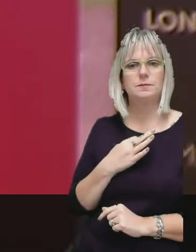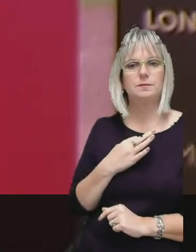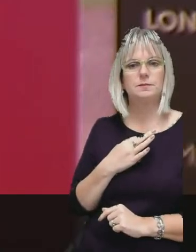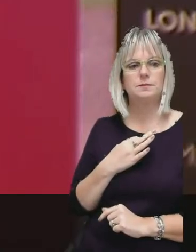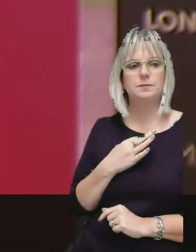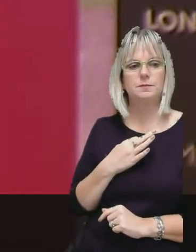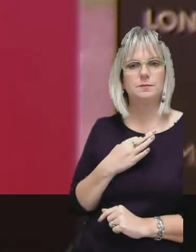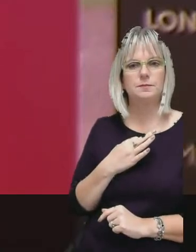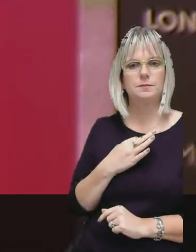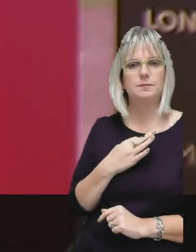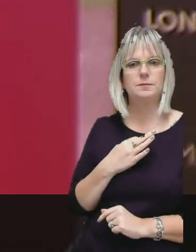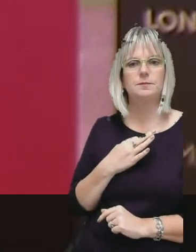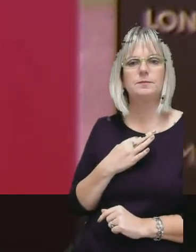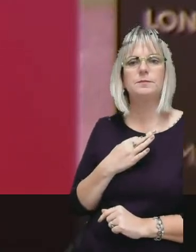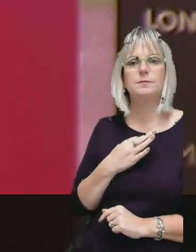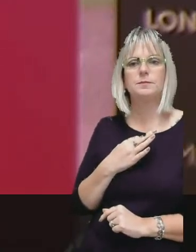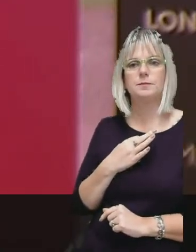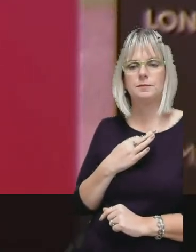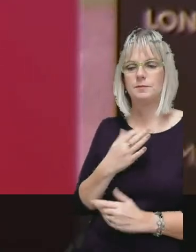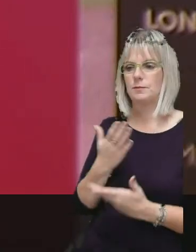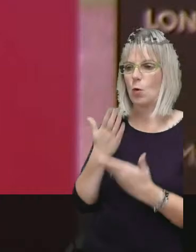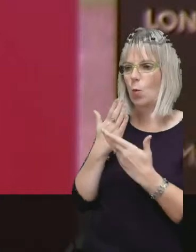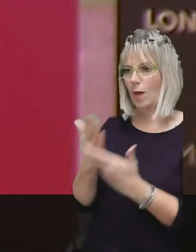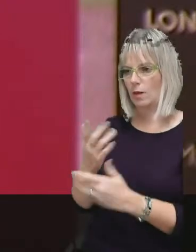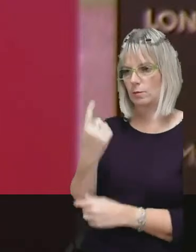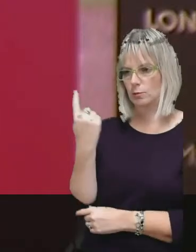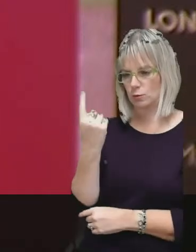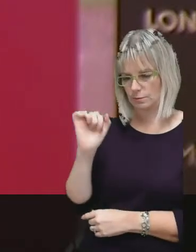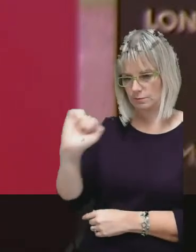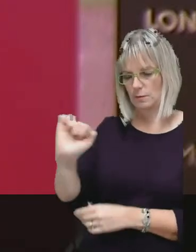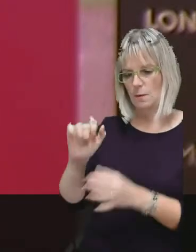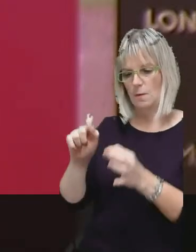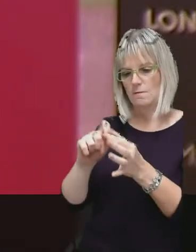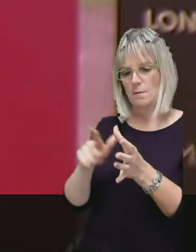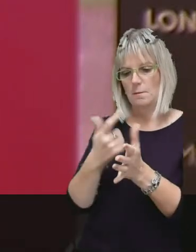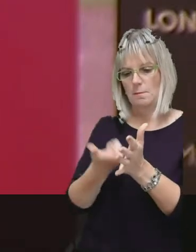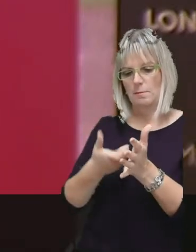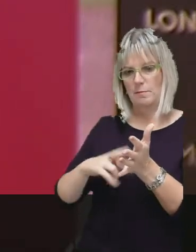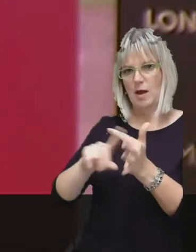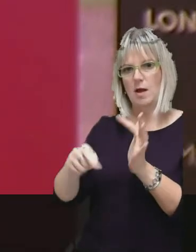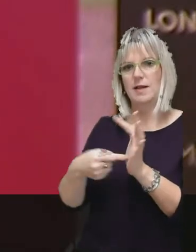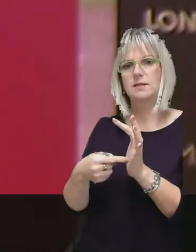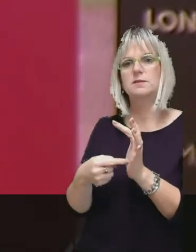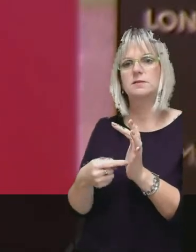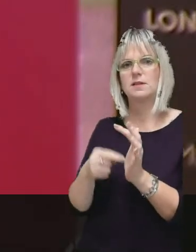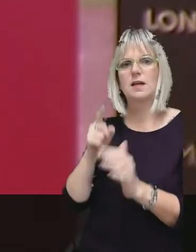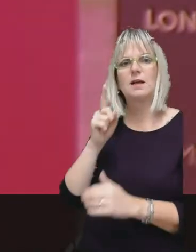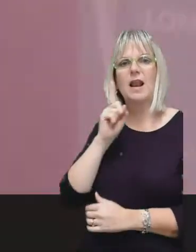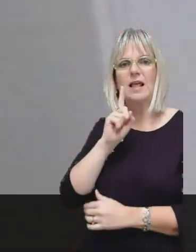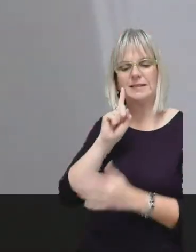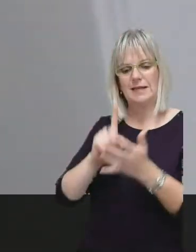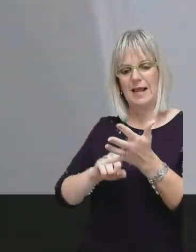Barnet. Can you please go ahead, Alejandro, with your question, please? Thank you.